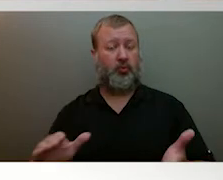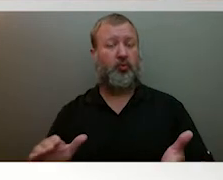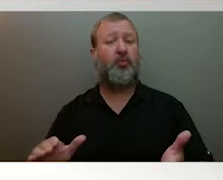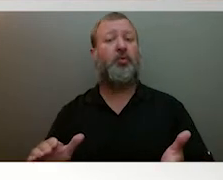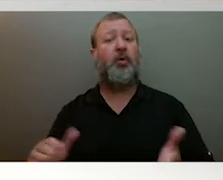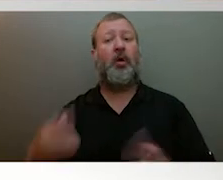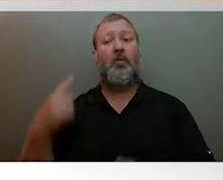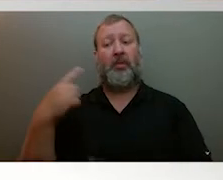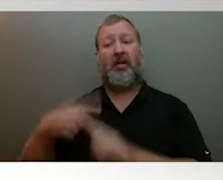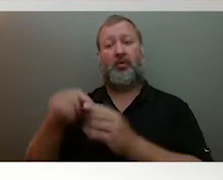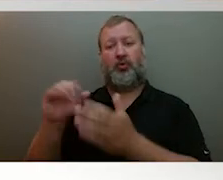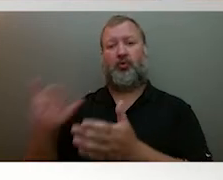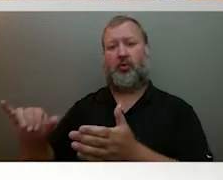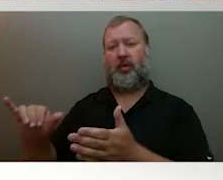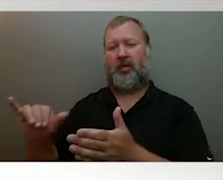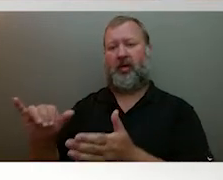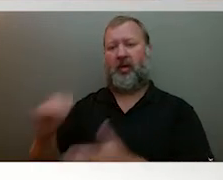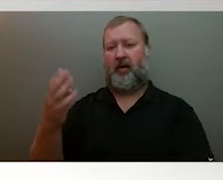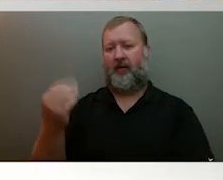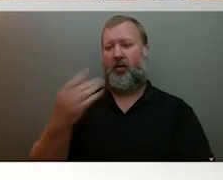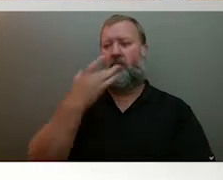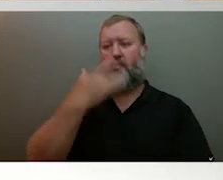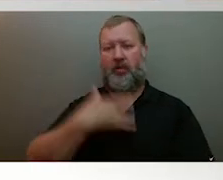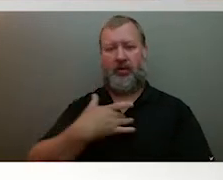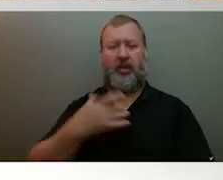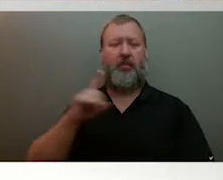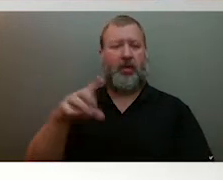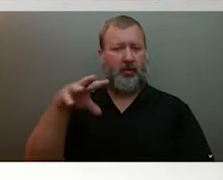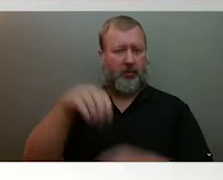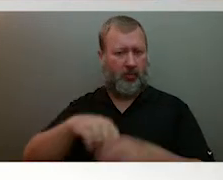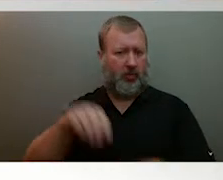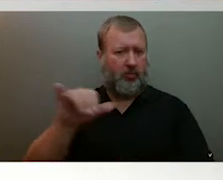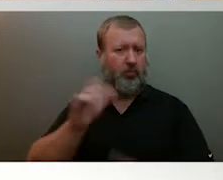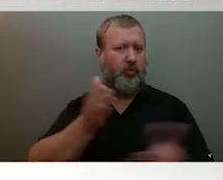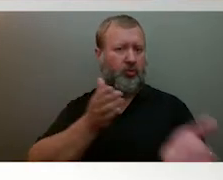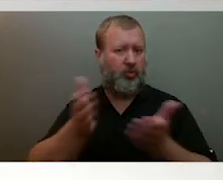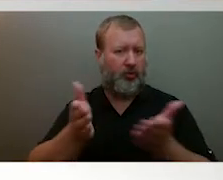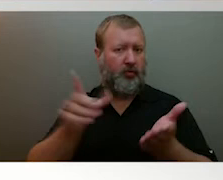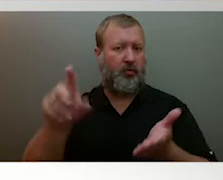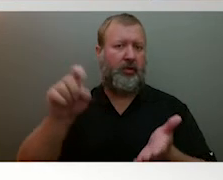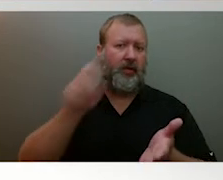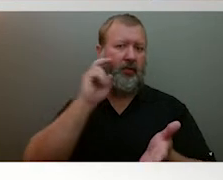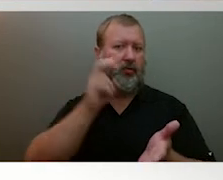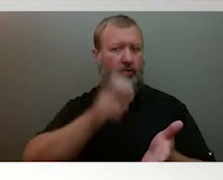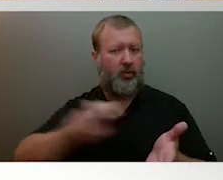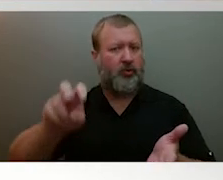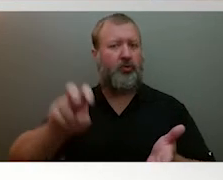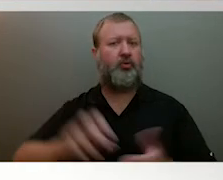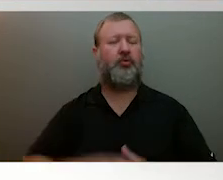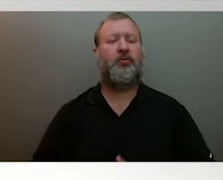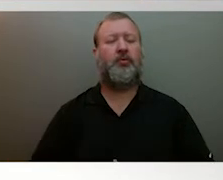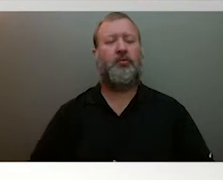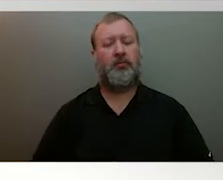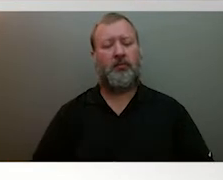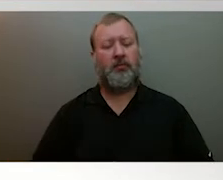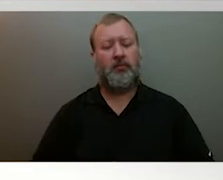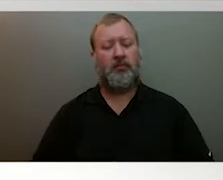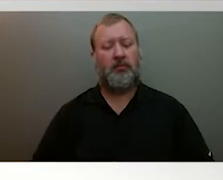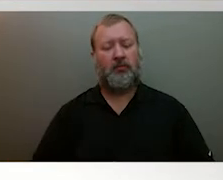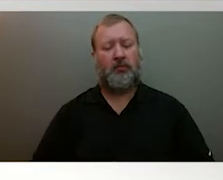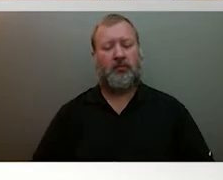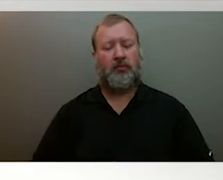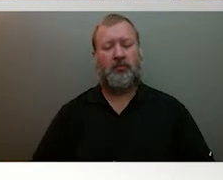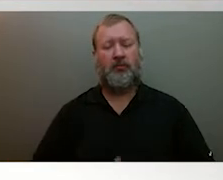and the student beginning the student's 14th birthday to consider service transition needs. Development